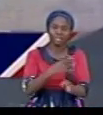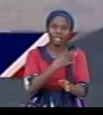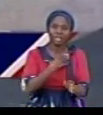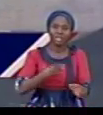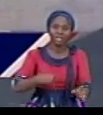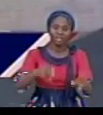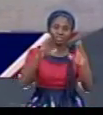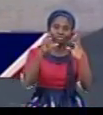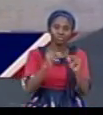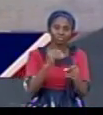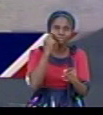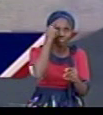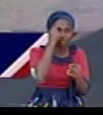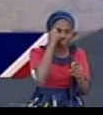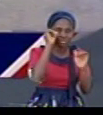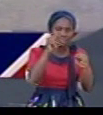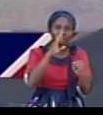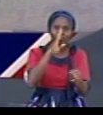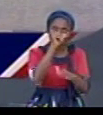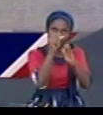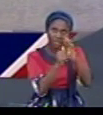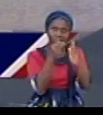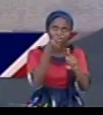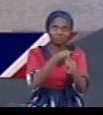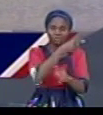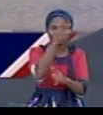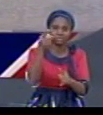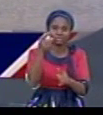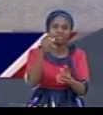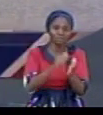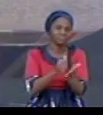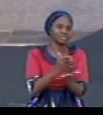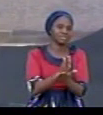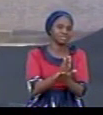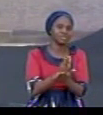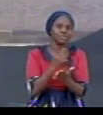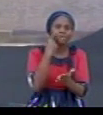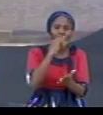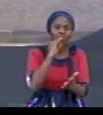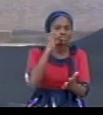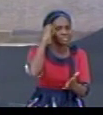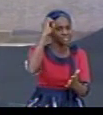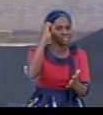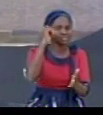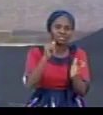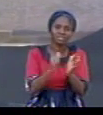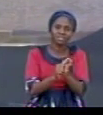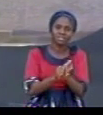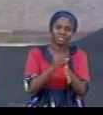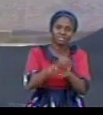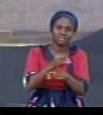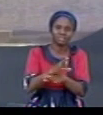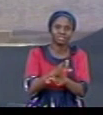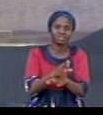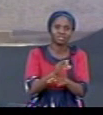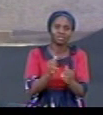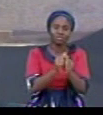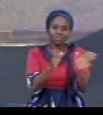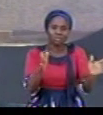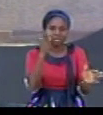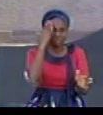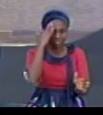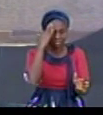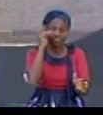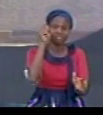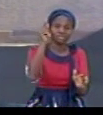withholding from thee. That's right. Who is he that hideth counsel without knowledge?